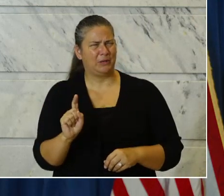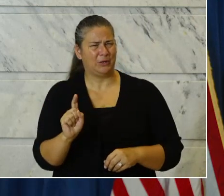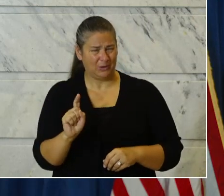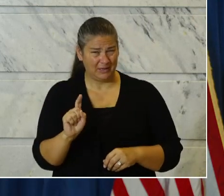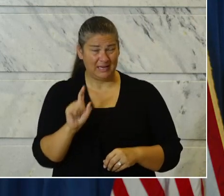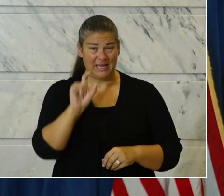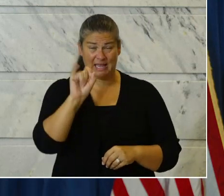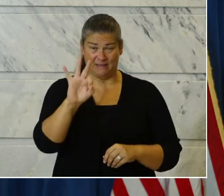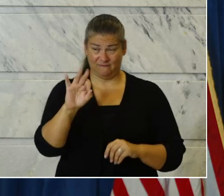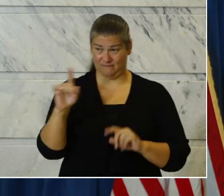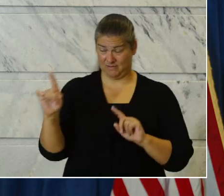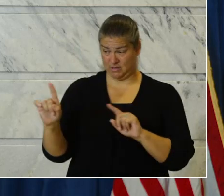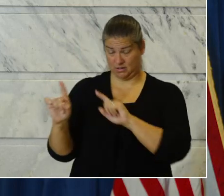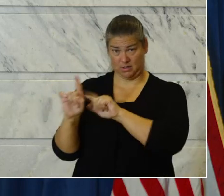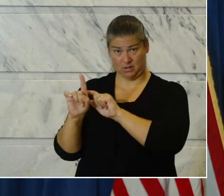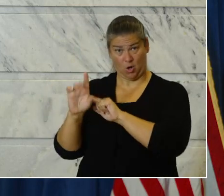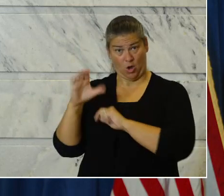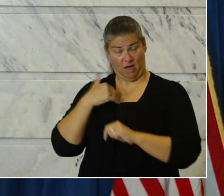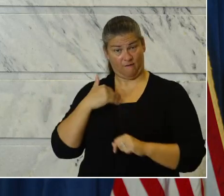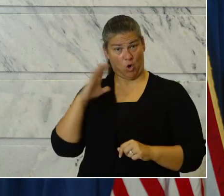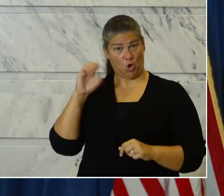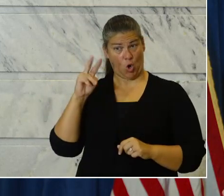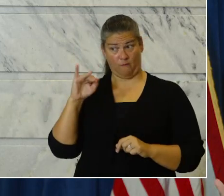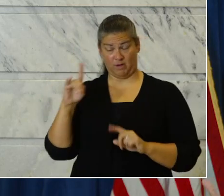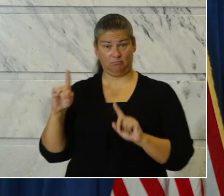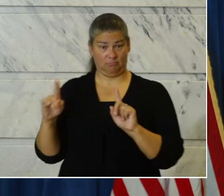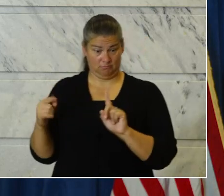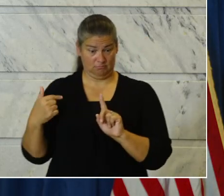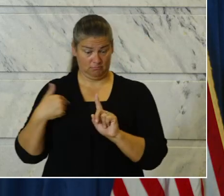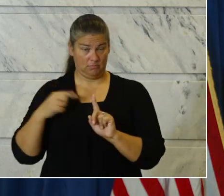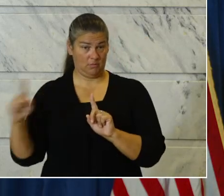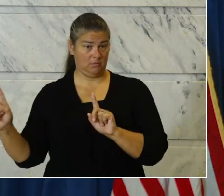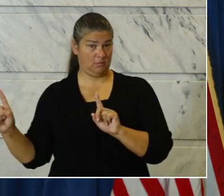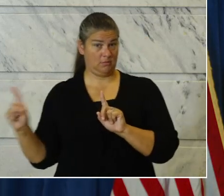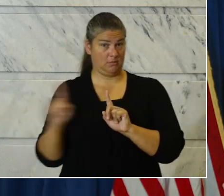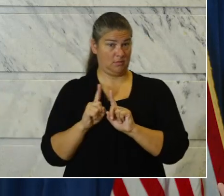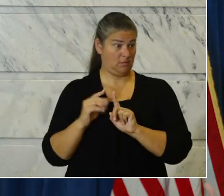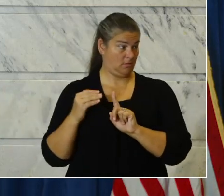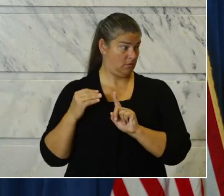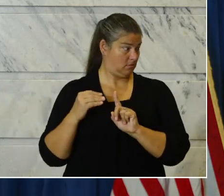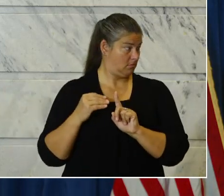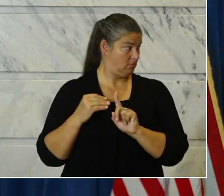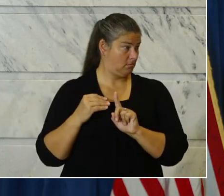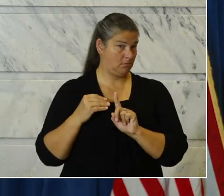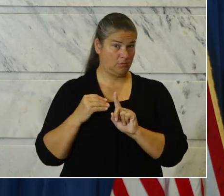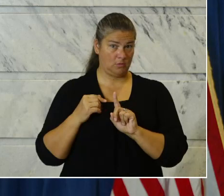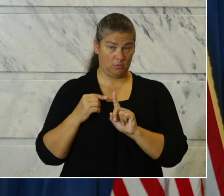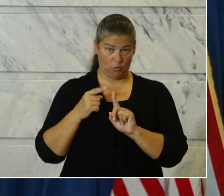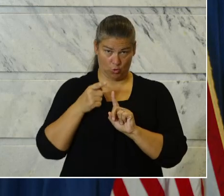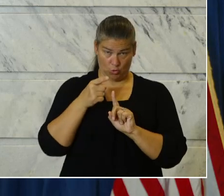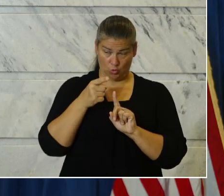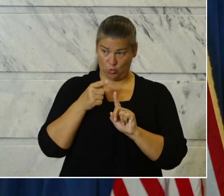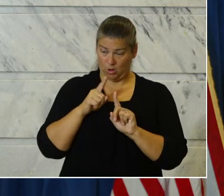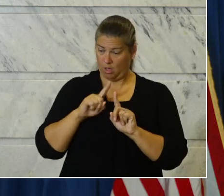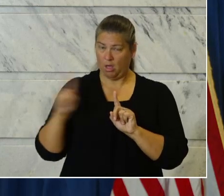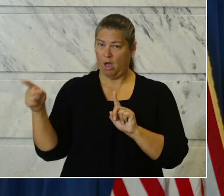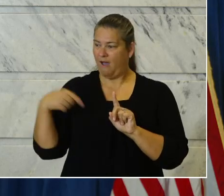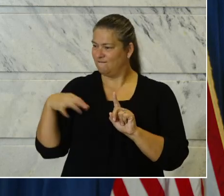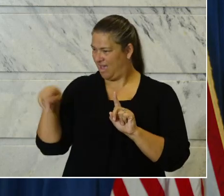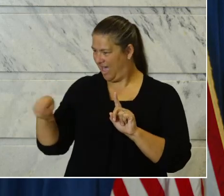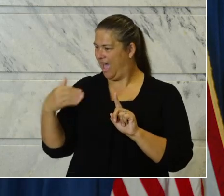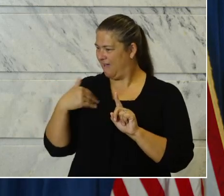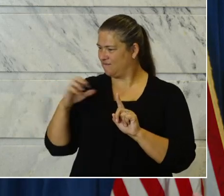directly exposed to somebody who has COVID, don't you want to know if you have it? Don't you want to make sure you're not spreading it to somebody